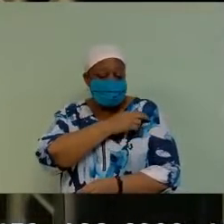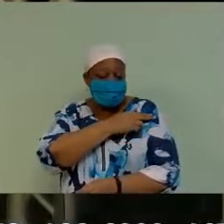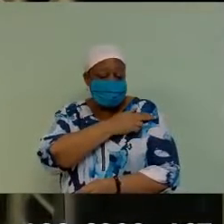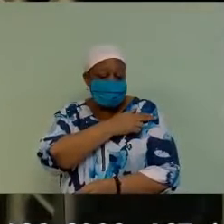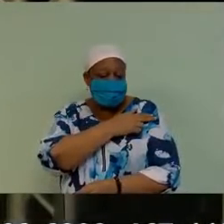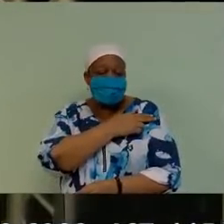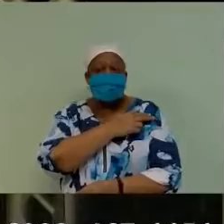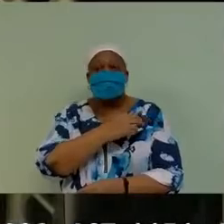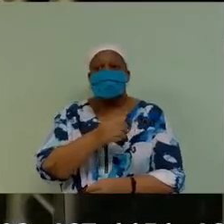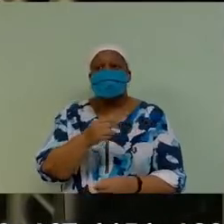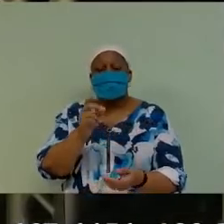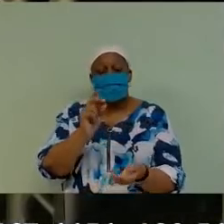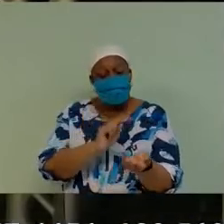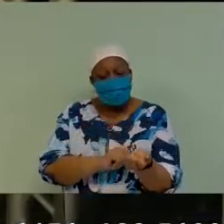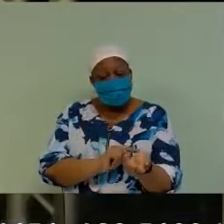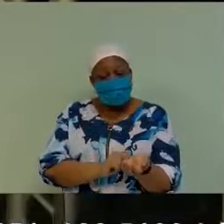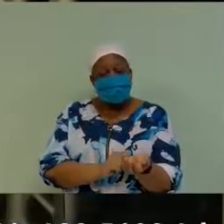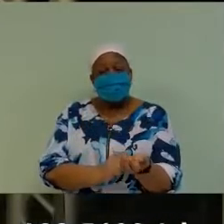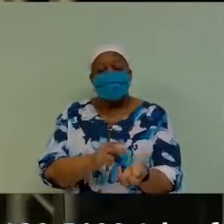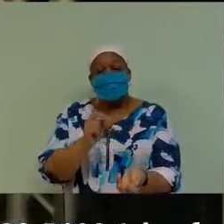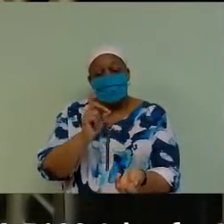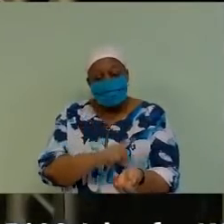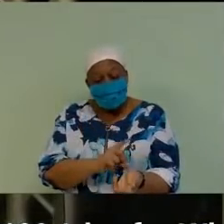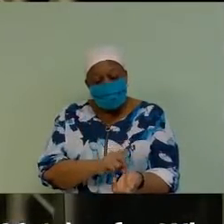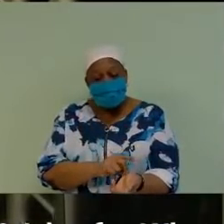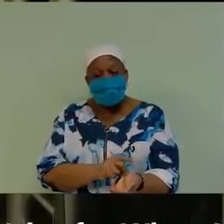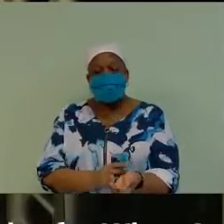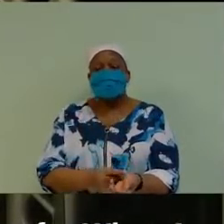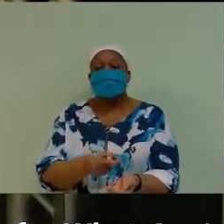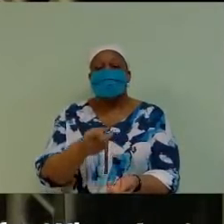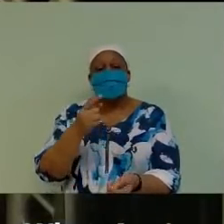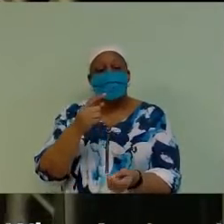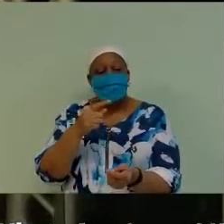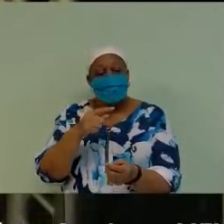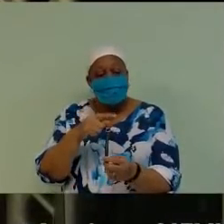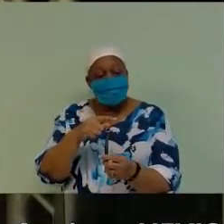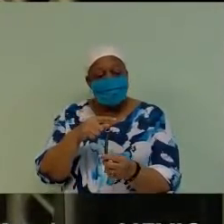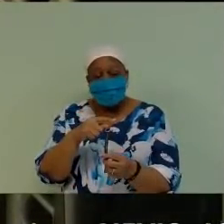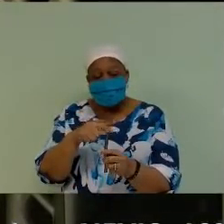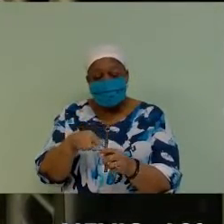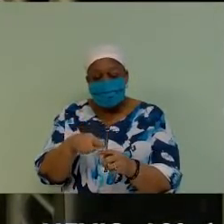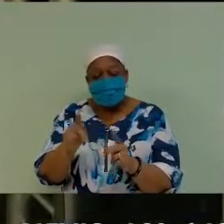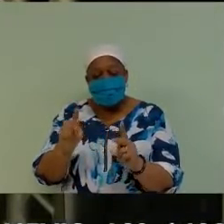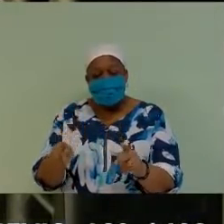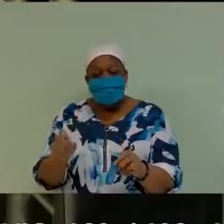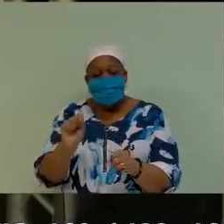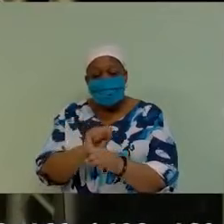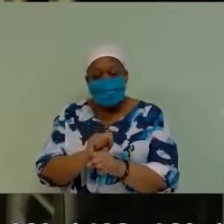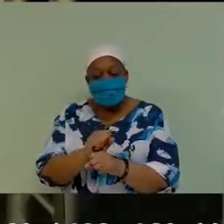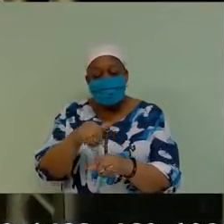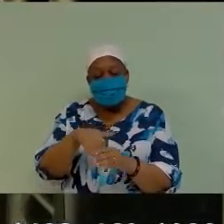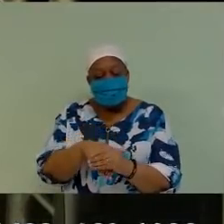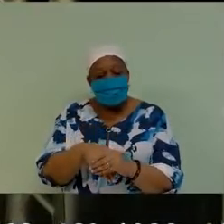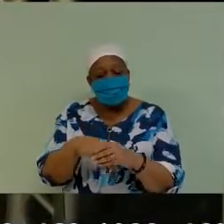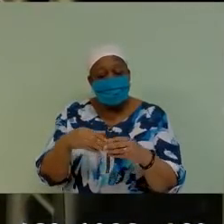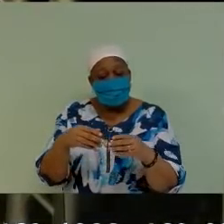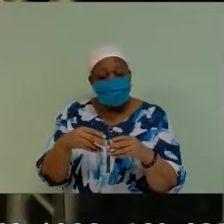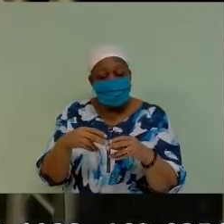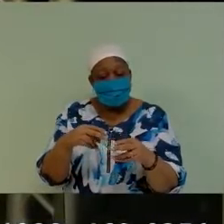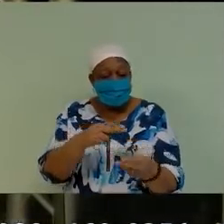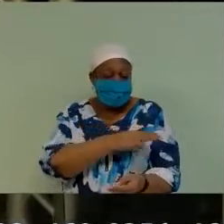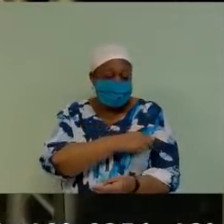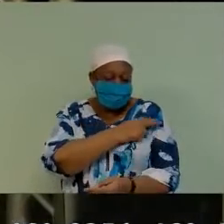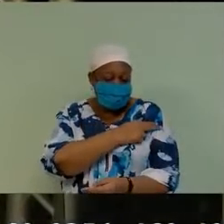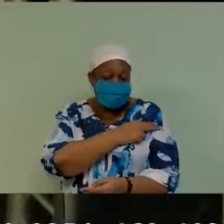physicians, nurses, etc., who are doing a ward round on cardiology, palliative care units, in